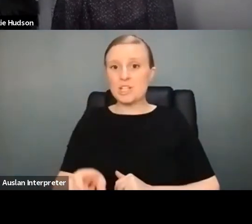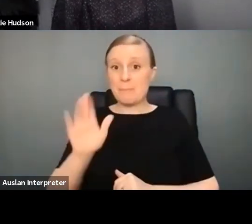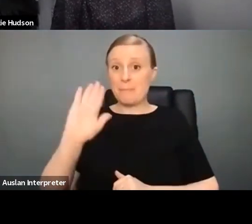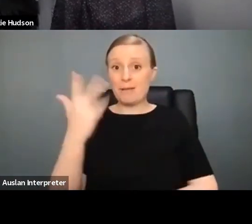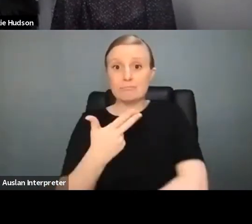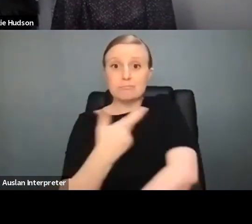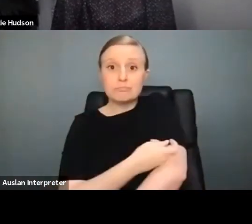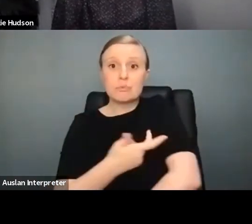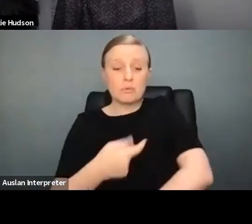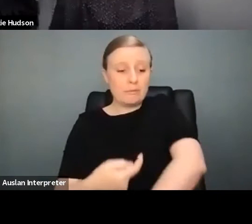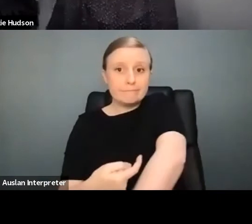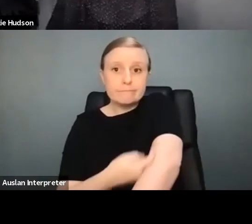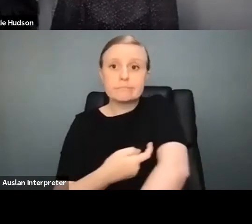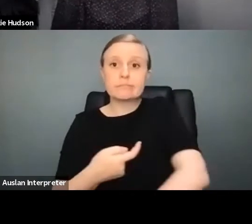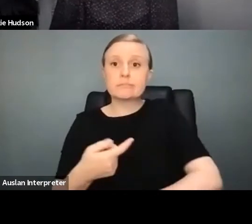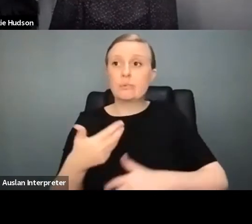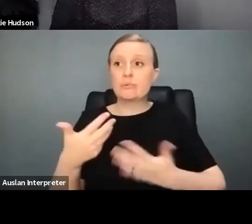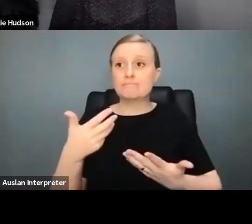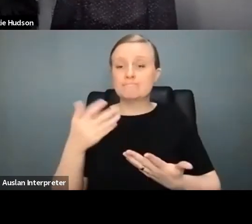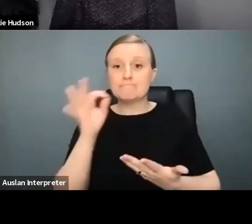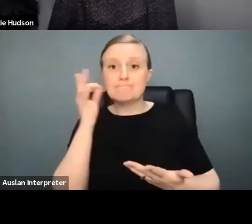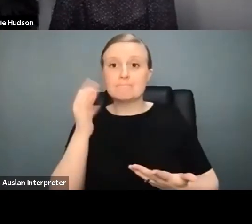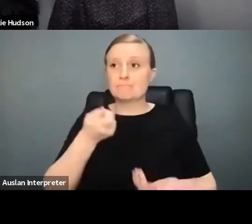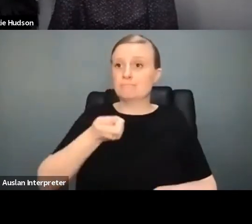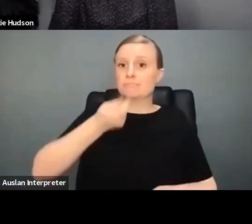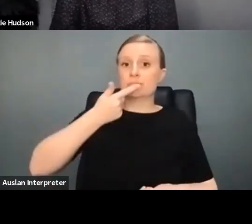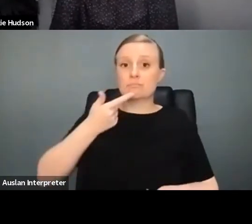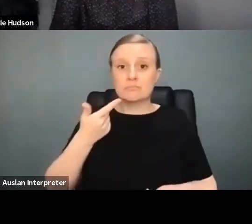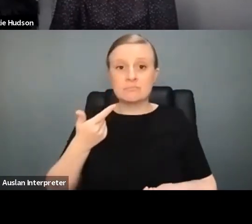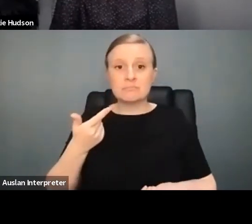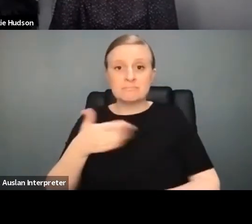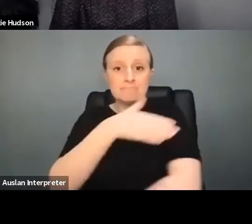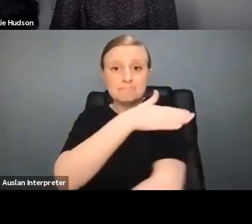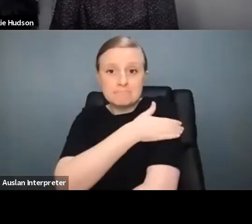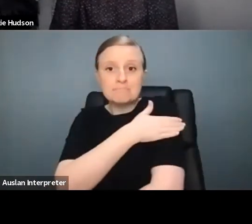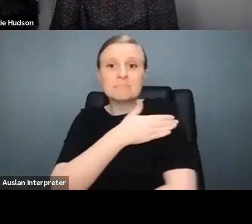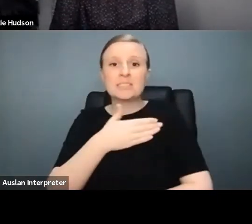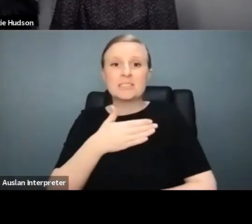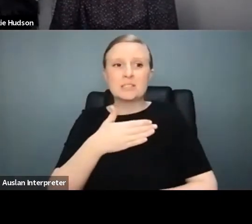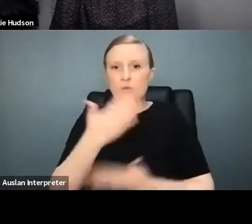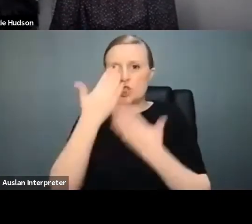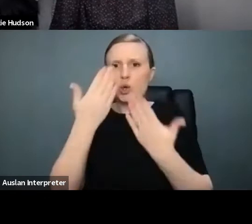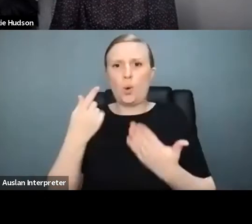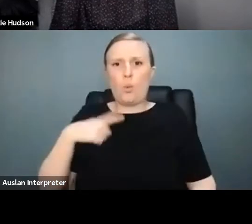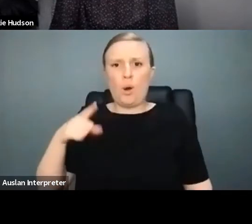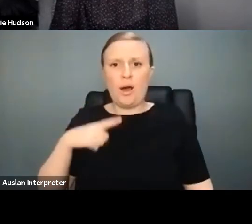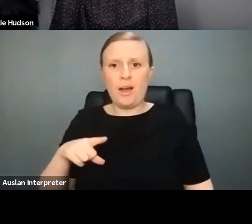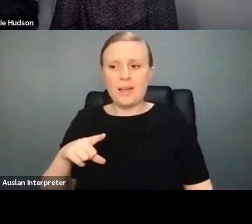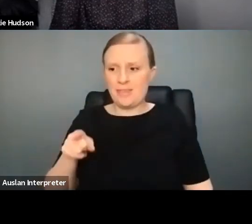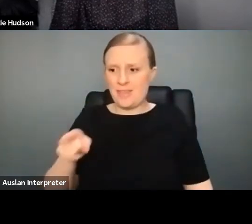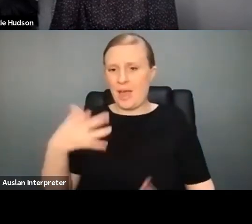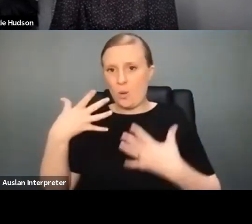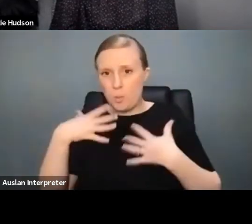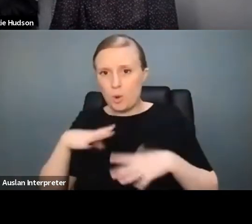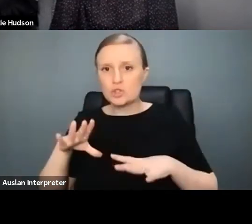terms of interactions, there's not a lot that is showing up where we look at our analytical findings and